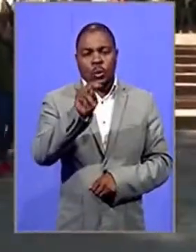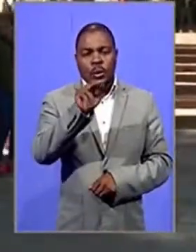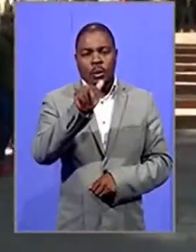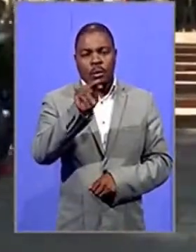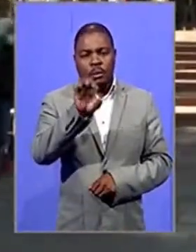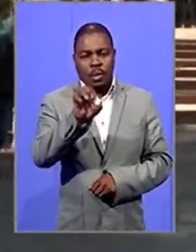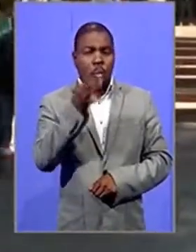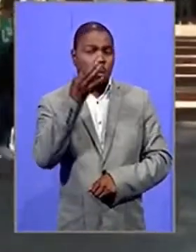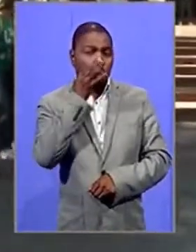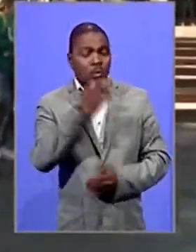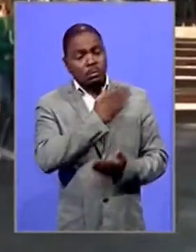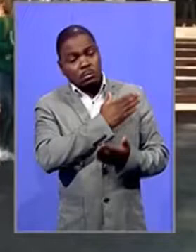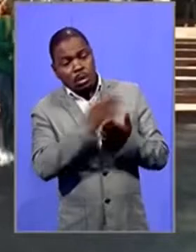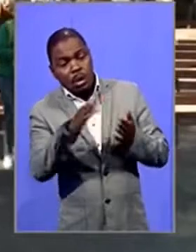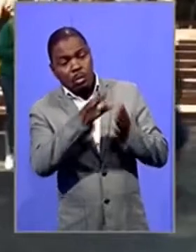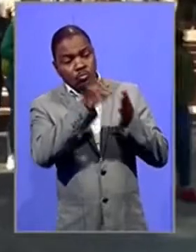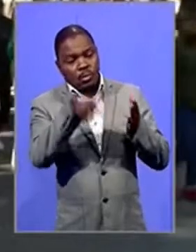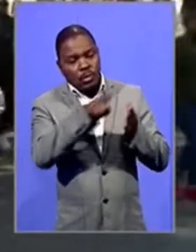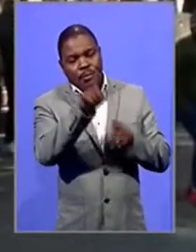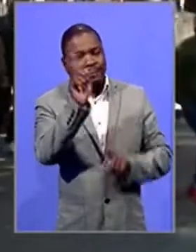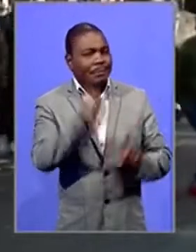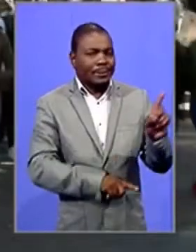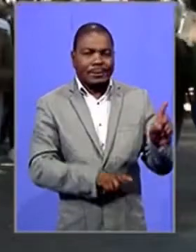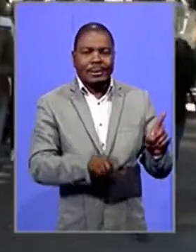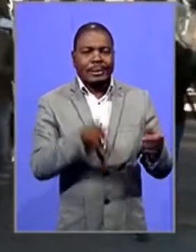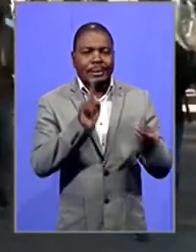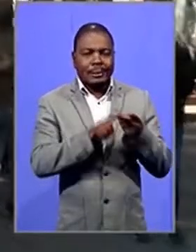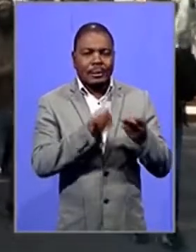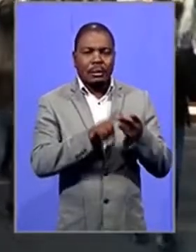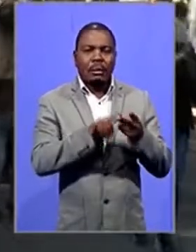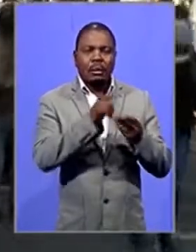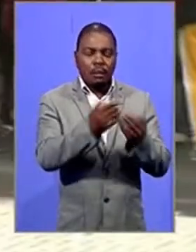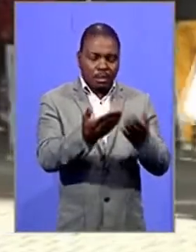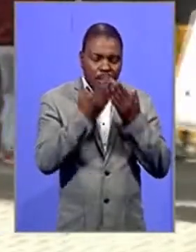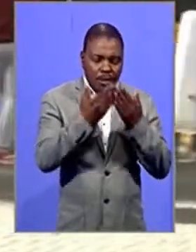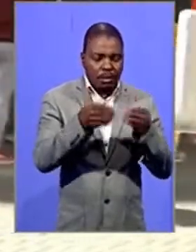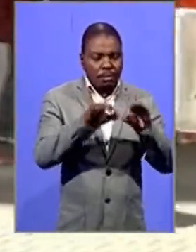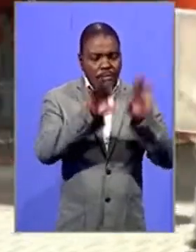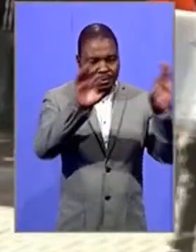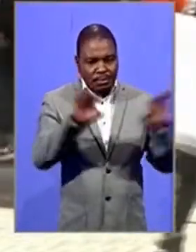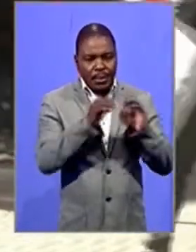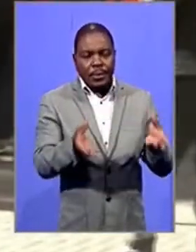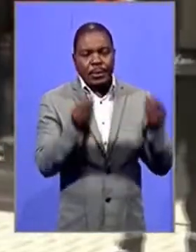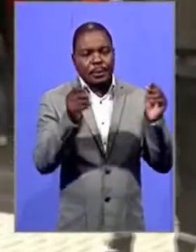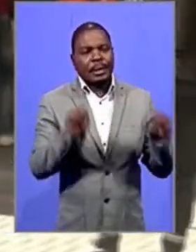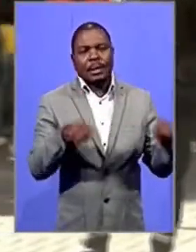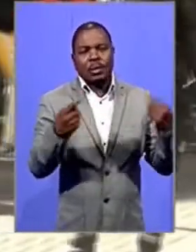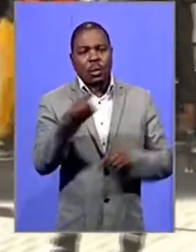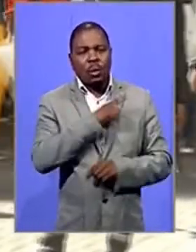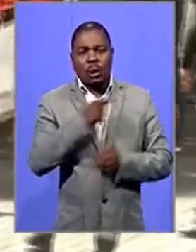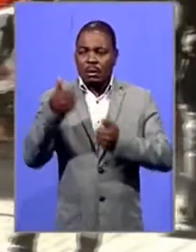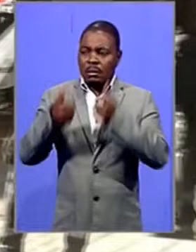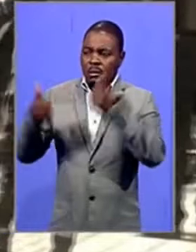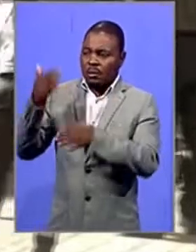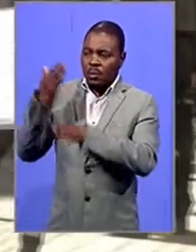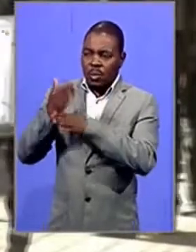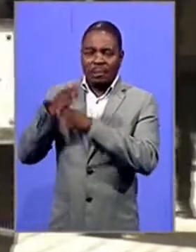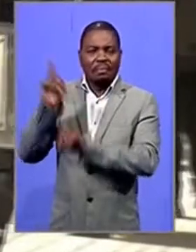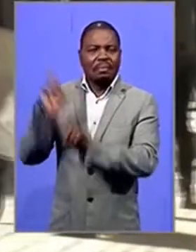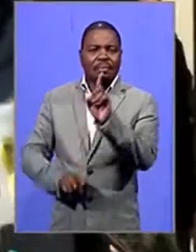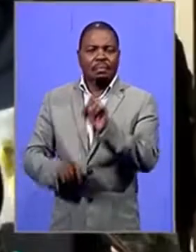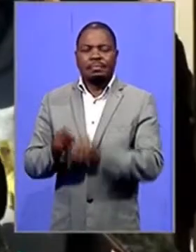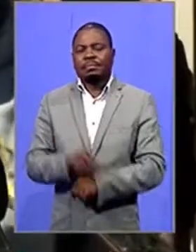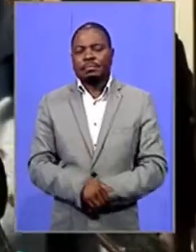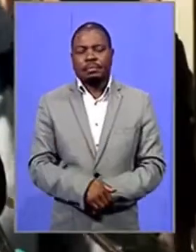re baithuti ba bang ba hloleha le ho fumana mangolo a bona a thuto ka lebaka la bahlanka ba hlolehang ho etsa mosebetsi wa